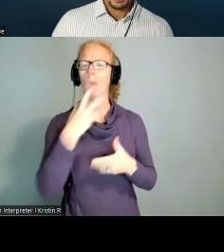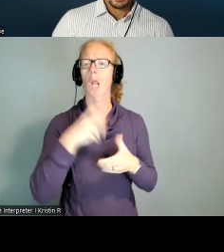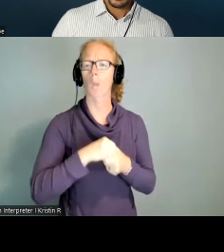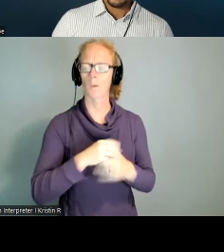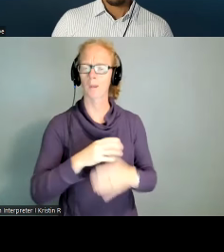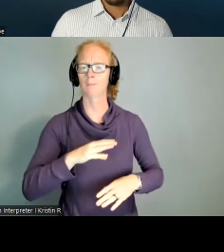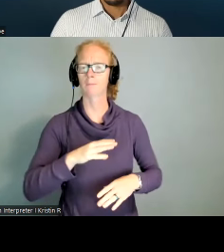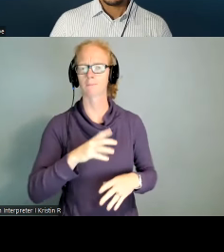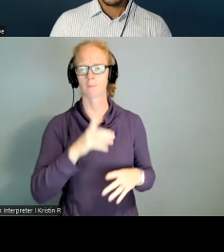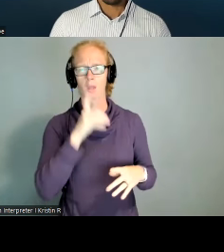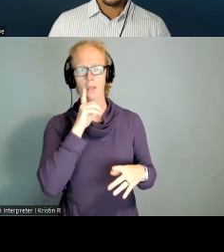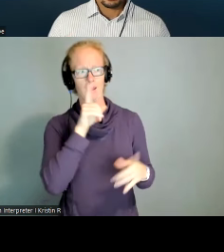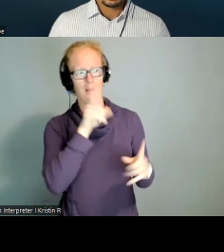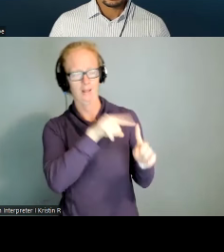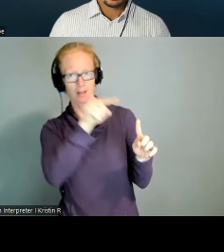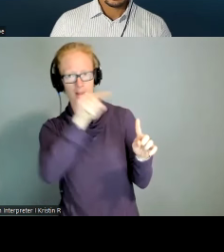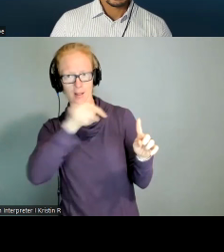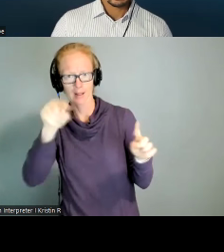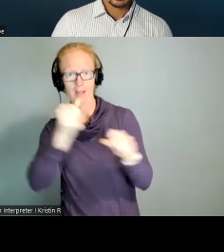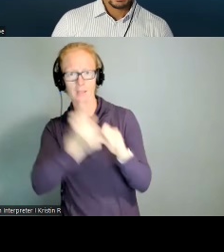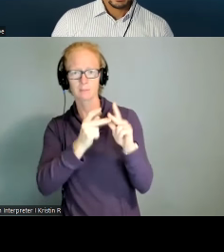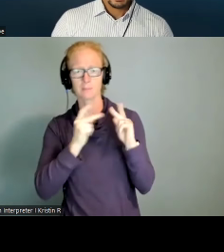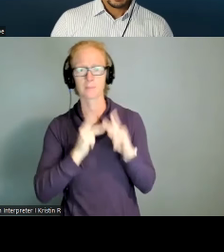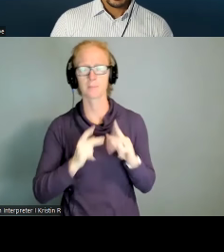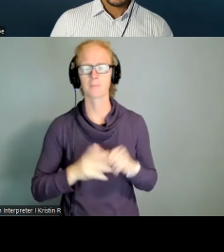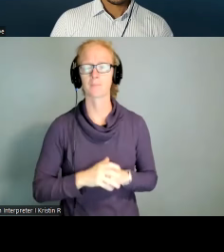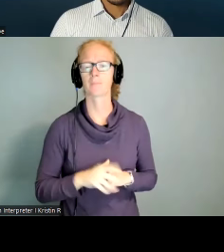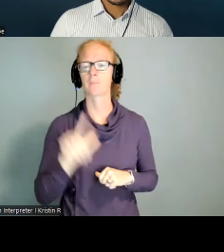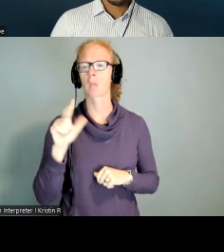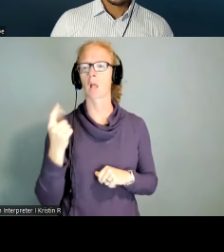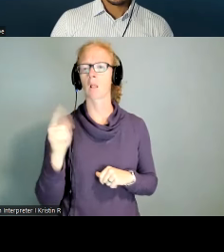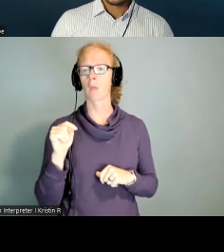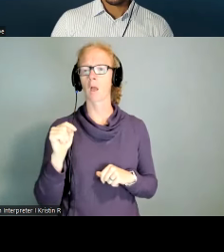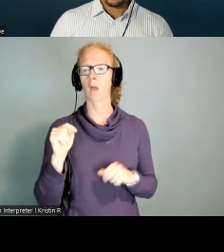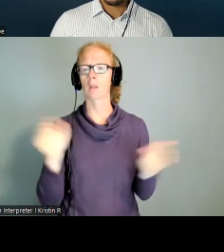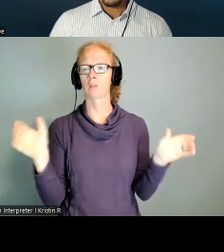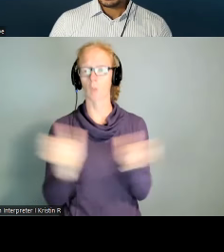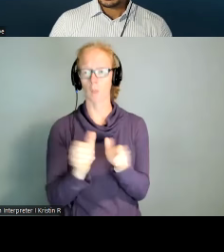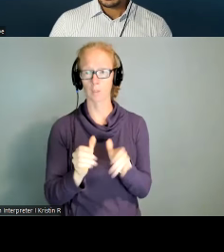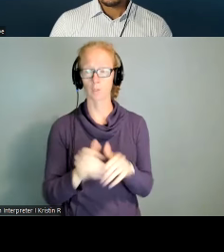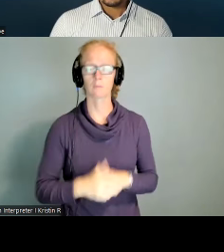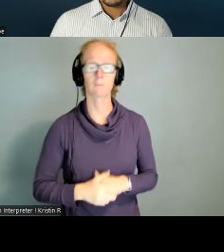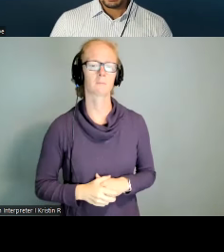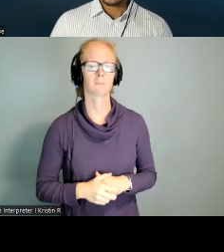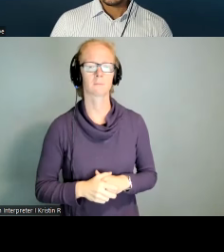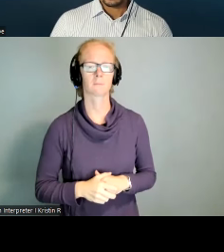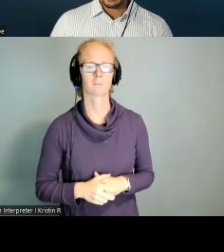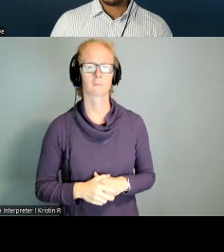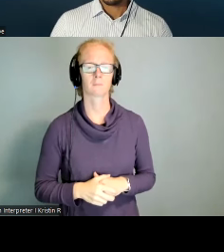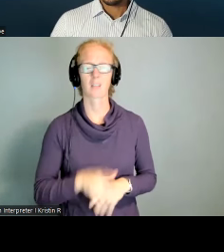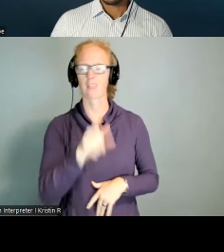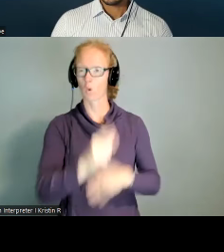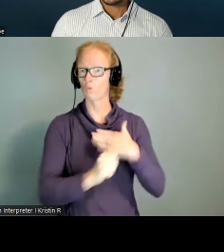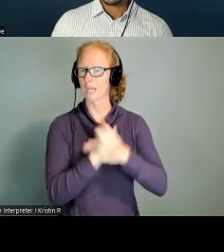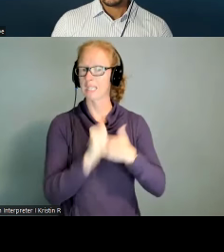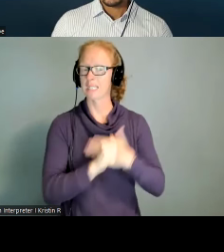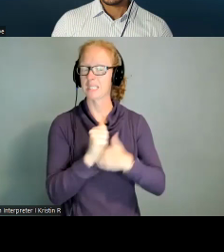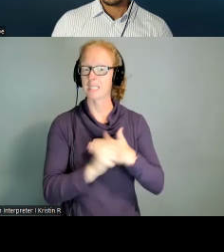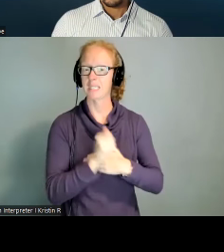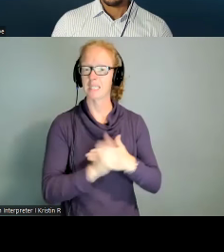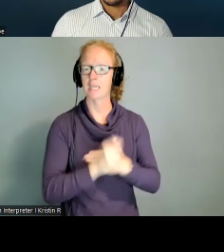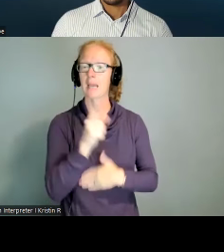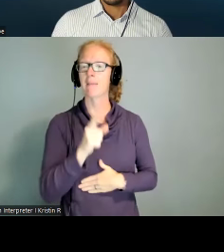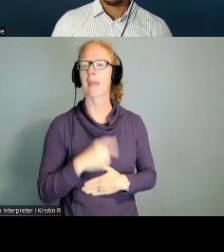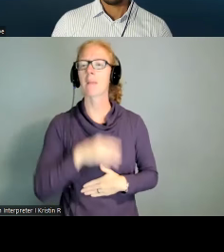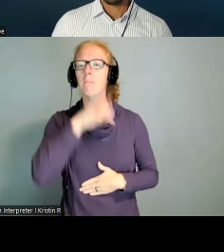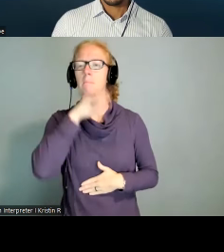housing. They allowed for lot consolidation. In terms of reducing development risk, this project actually had pollution insurance.